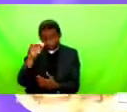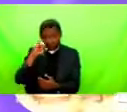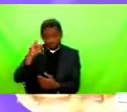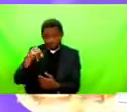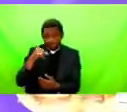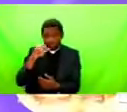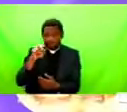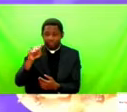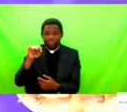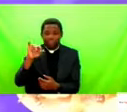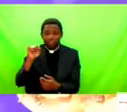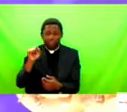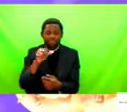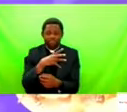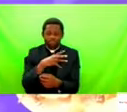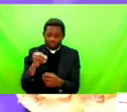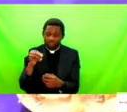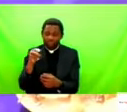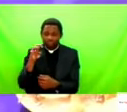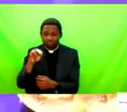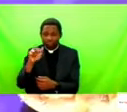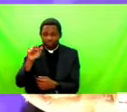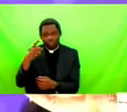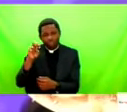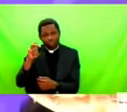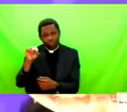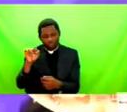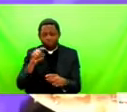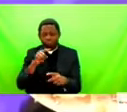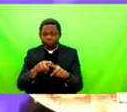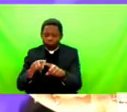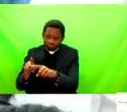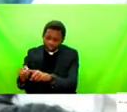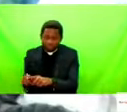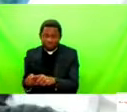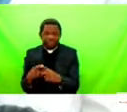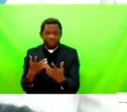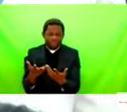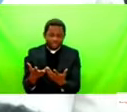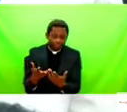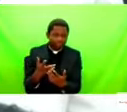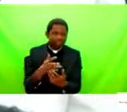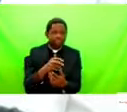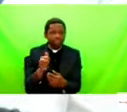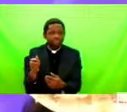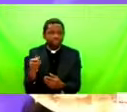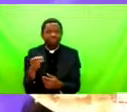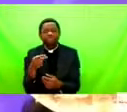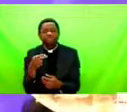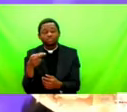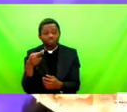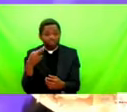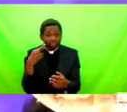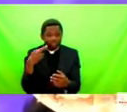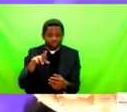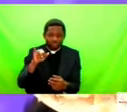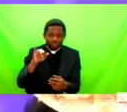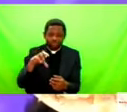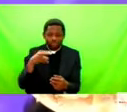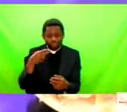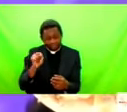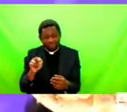Maxwell. Others who helped included Deacon Richard, Auntie Victoria, Brother Philip, the security man.